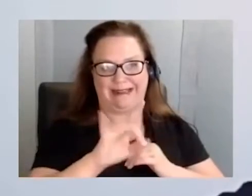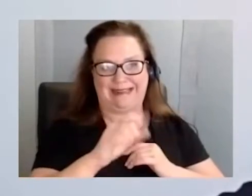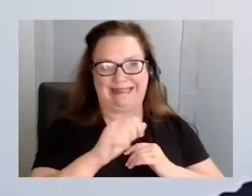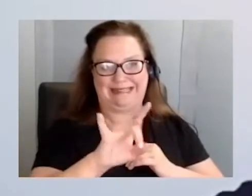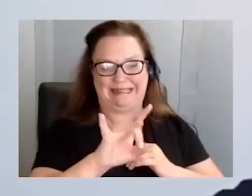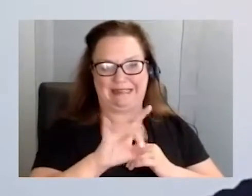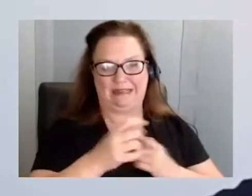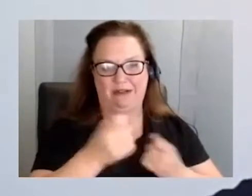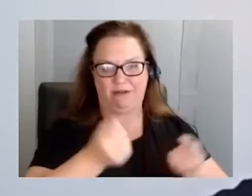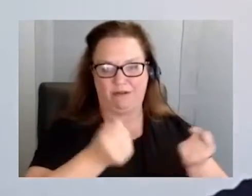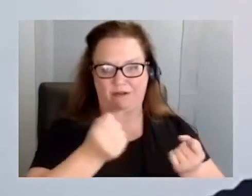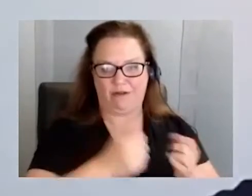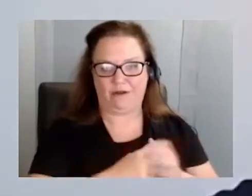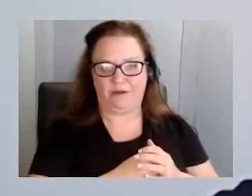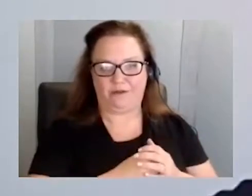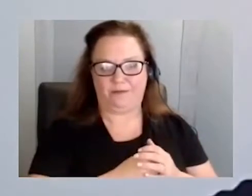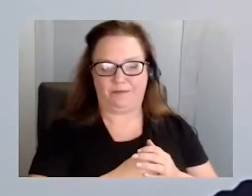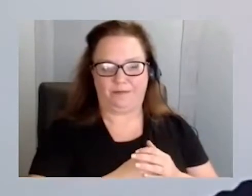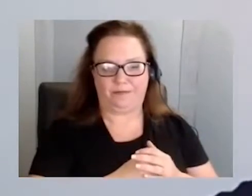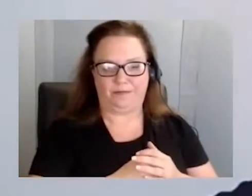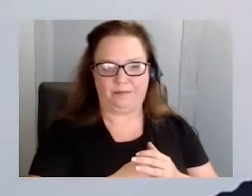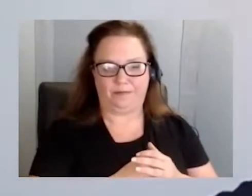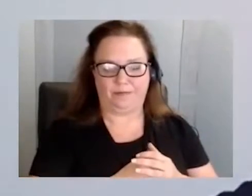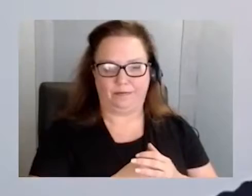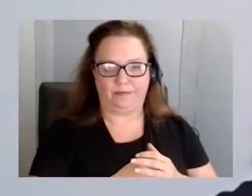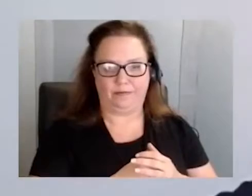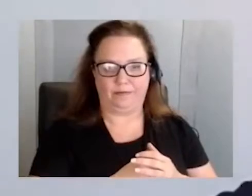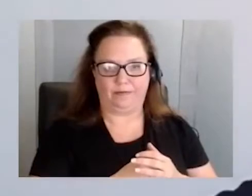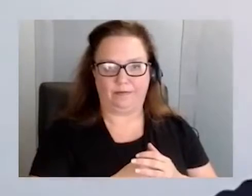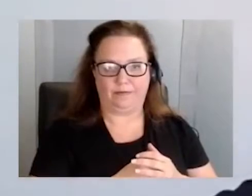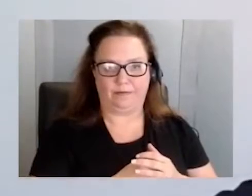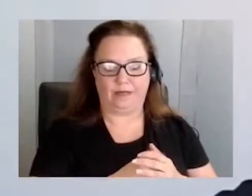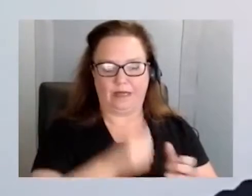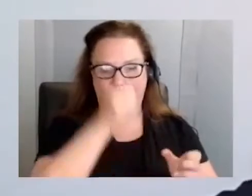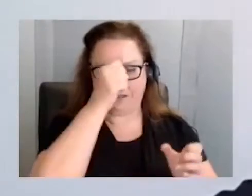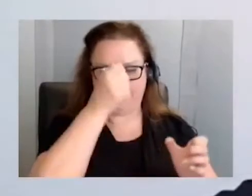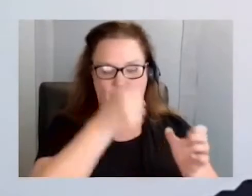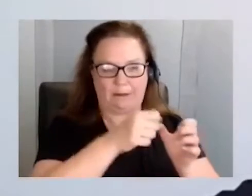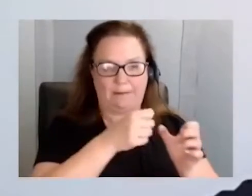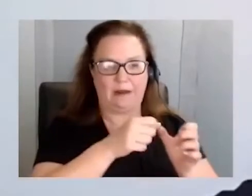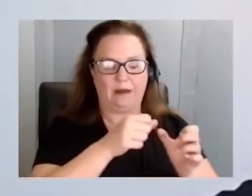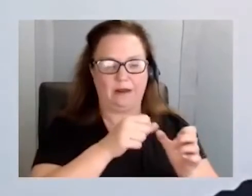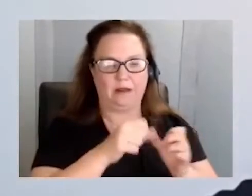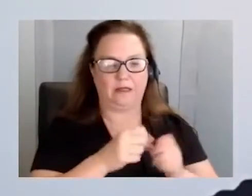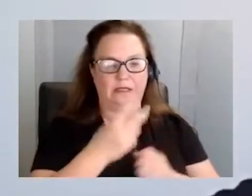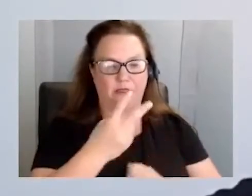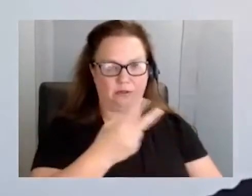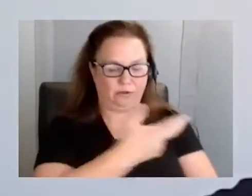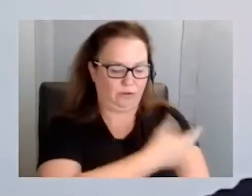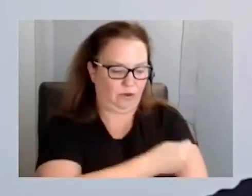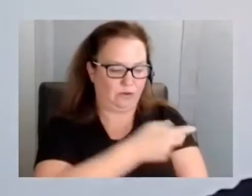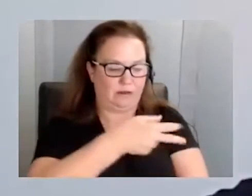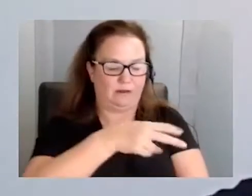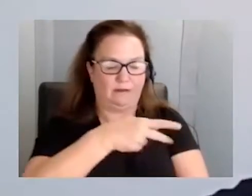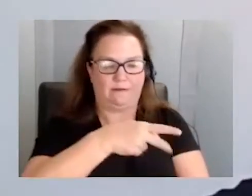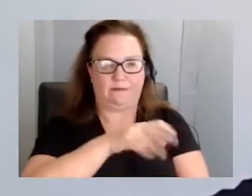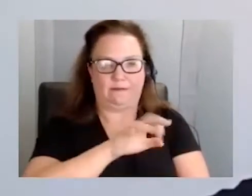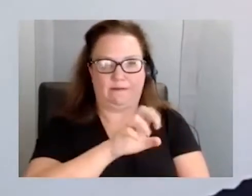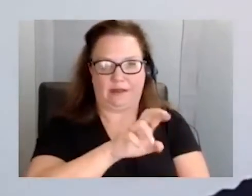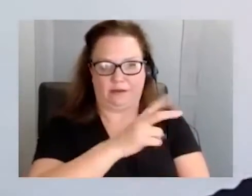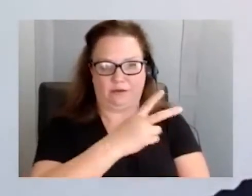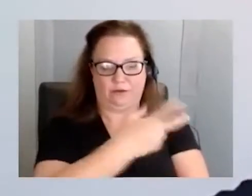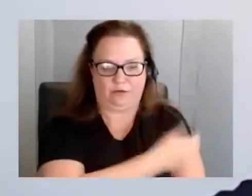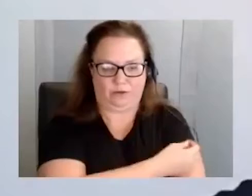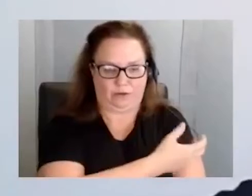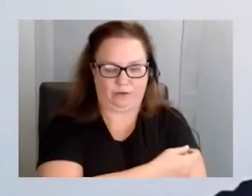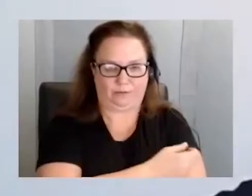your vehicle. And then just keep in mind that it's a 2-dose vaccine. So you'll need to